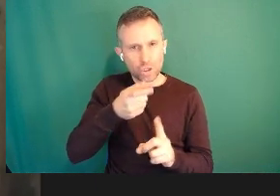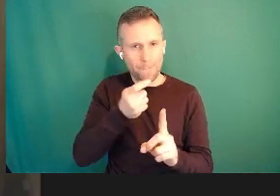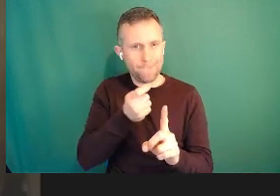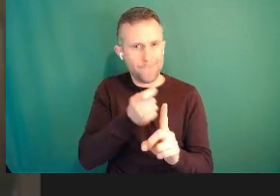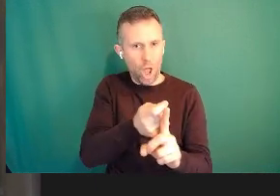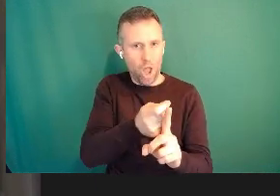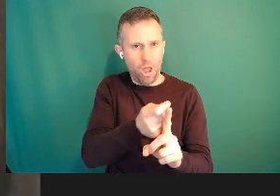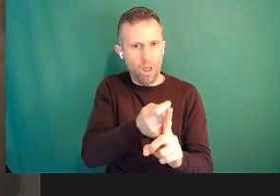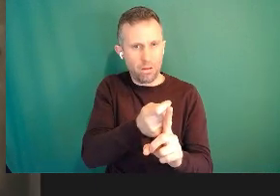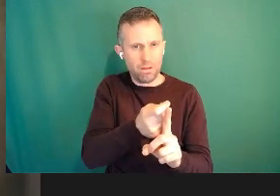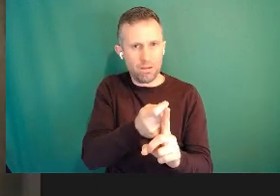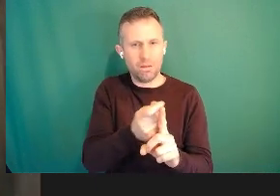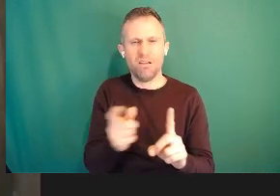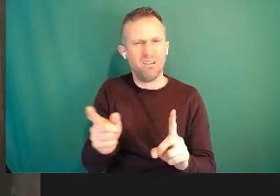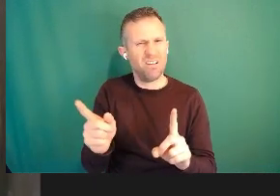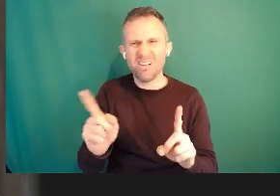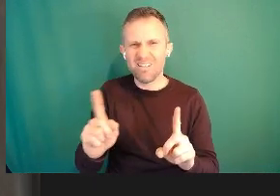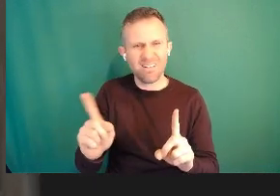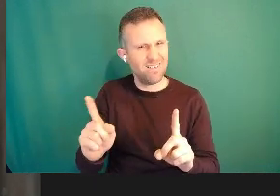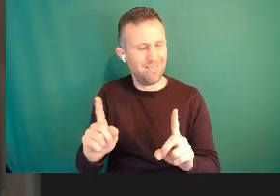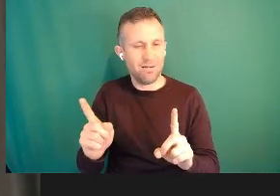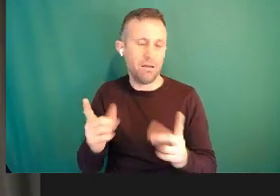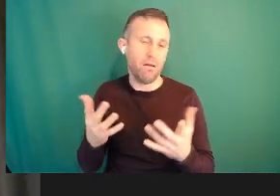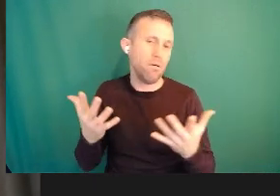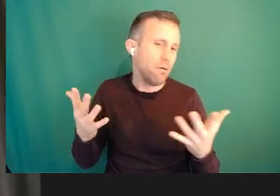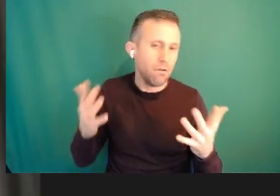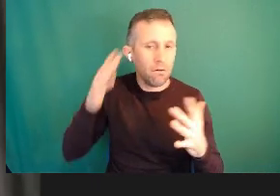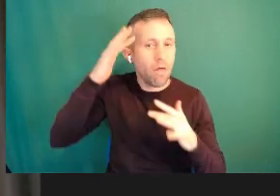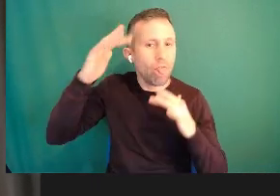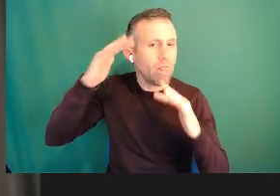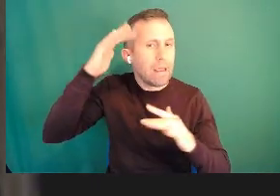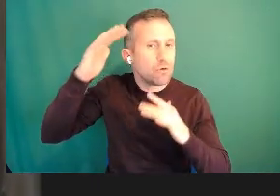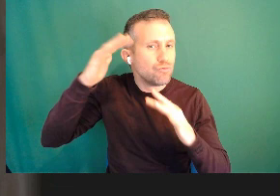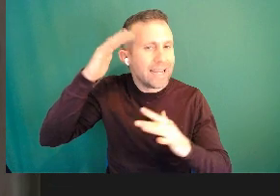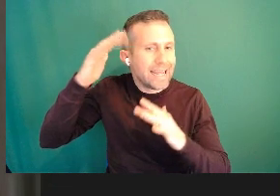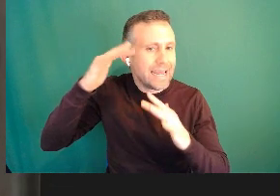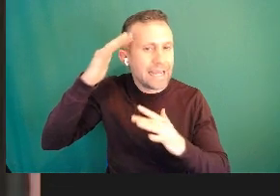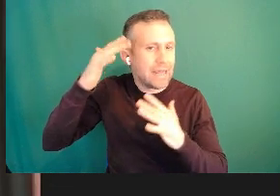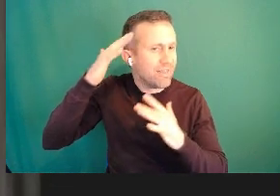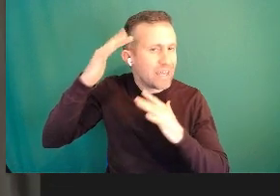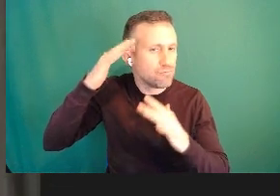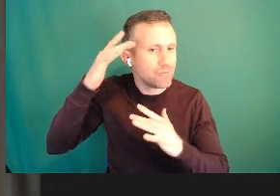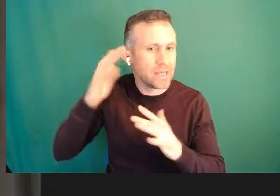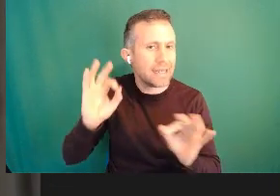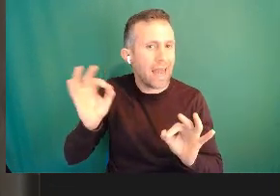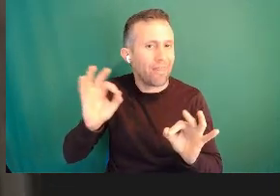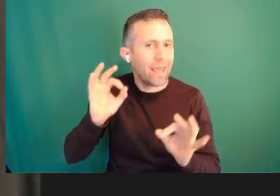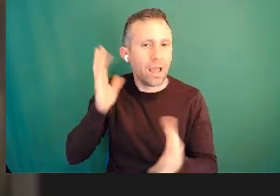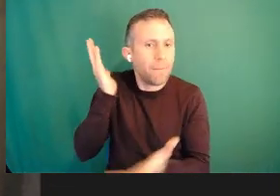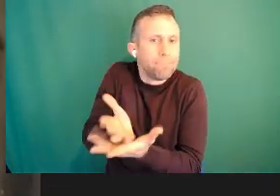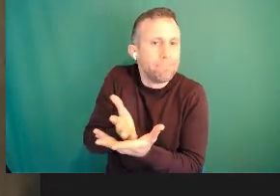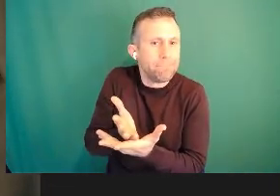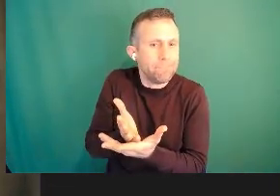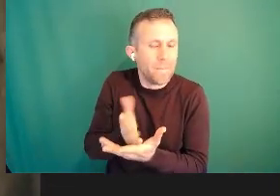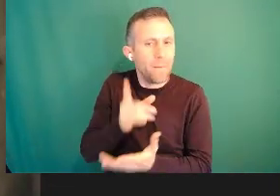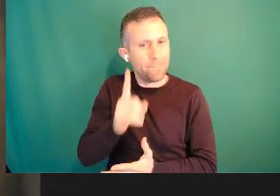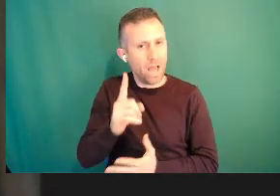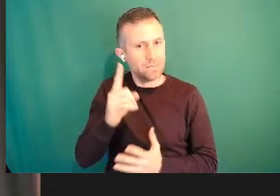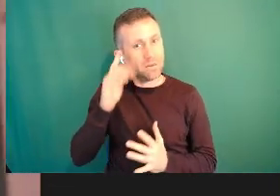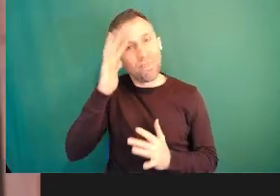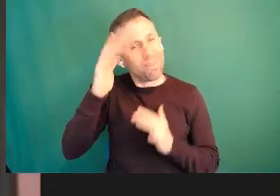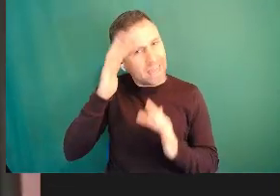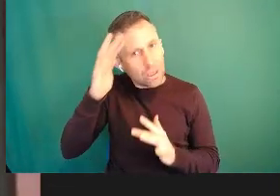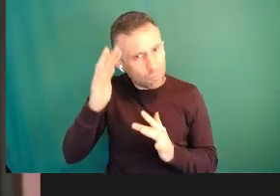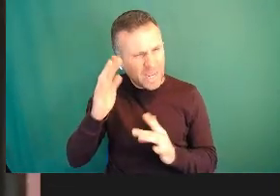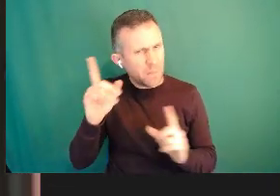different thinking. And because nothing was really written down at the time, it very much is kind of ideas and what we think they